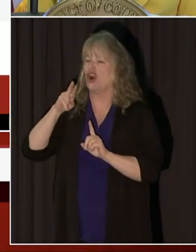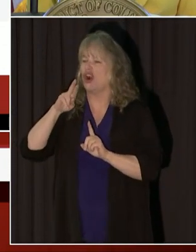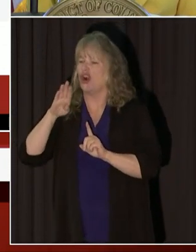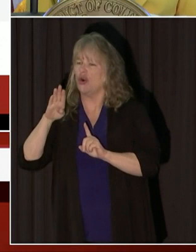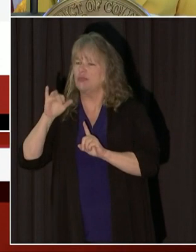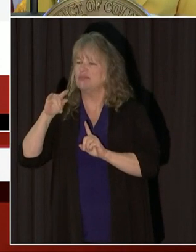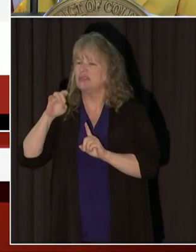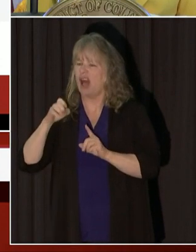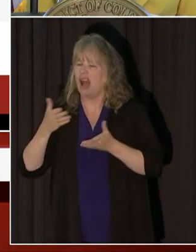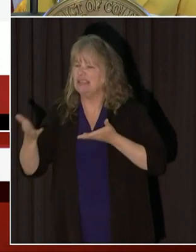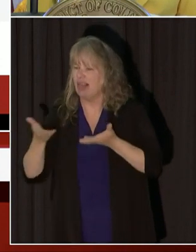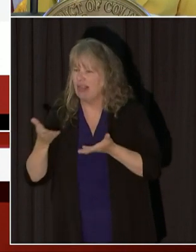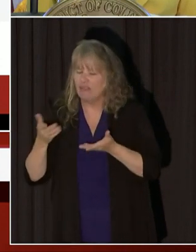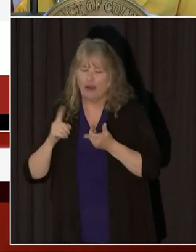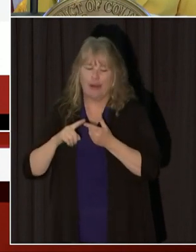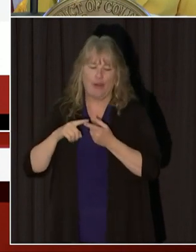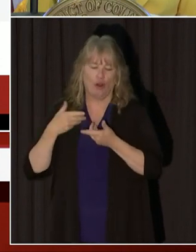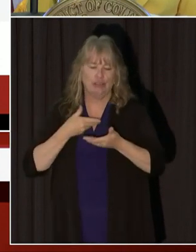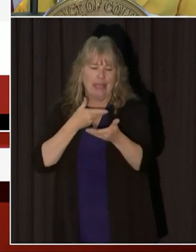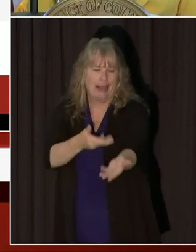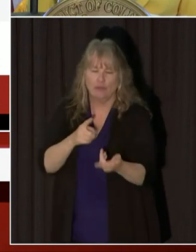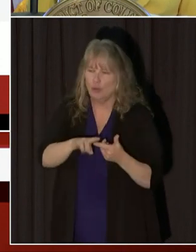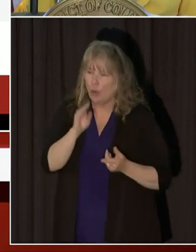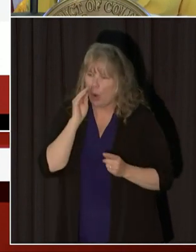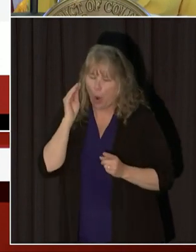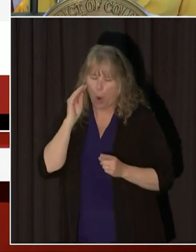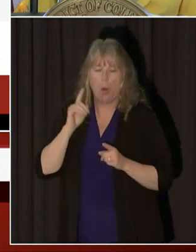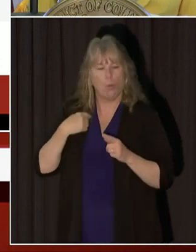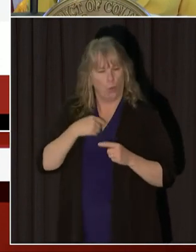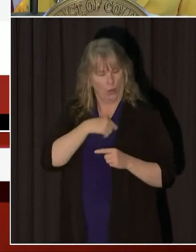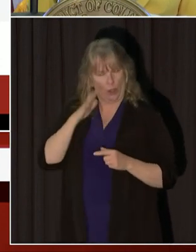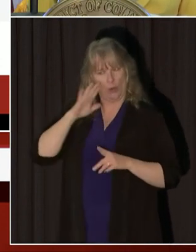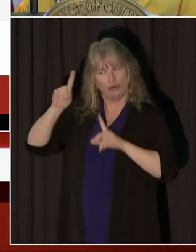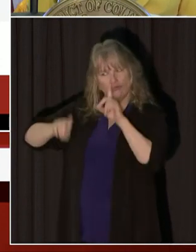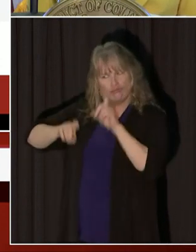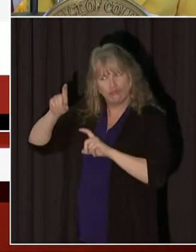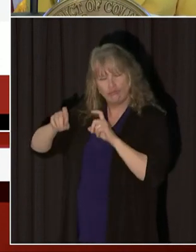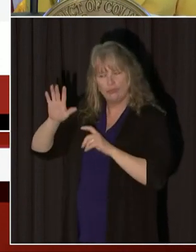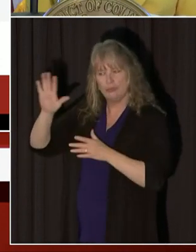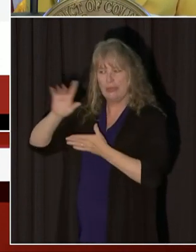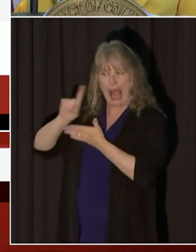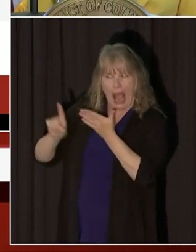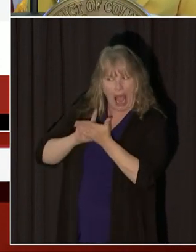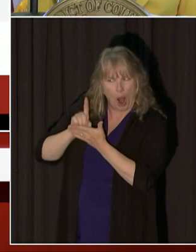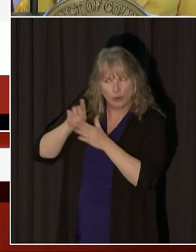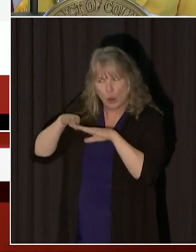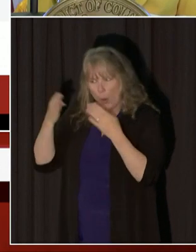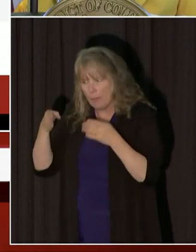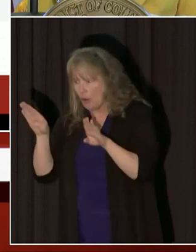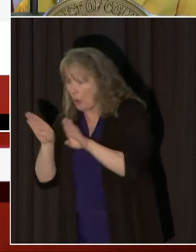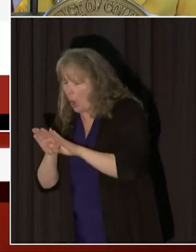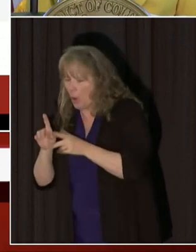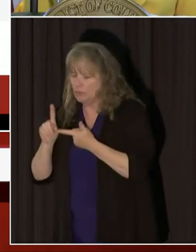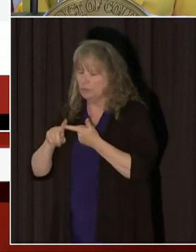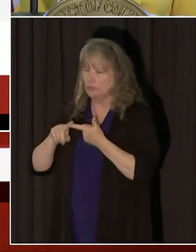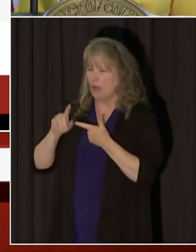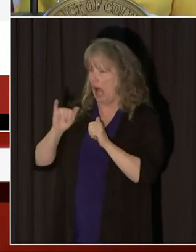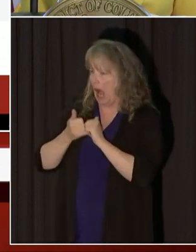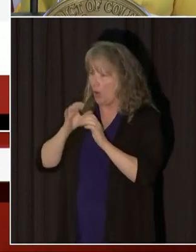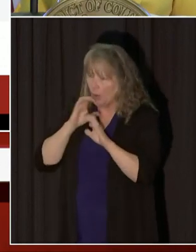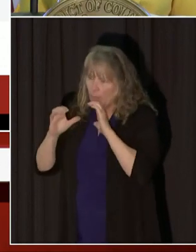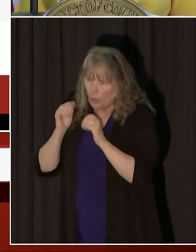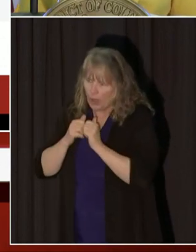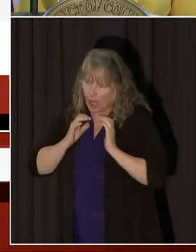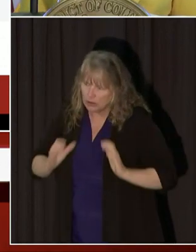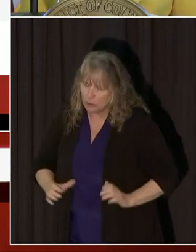door delivery, but we want to know about their hours of operation, how they communicate with their customers, how they'll communicate with